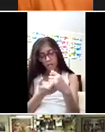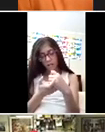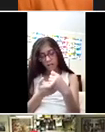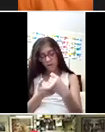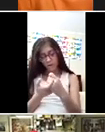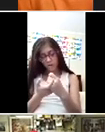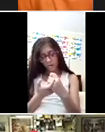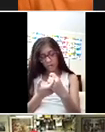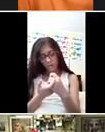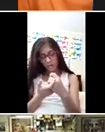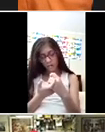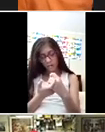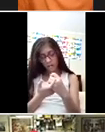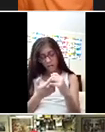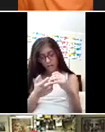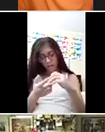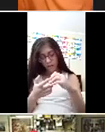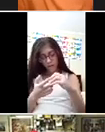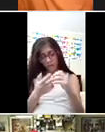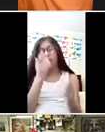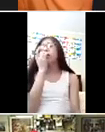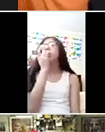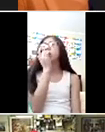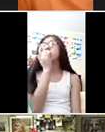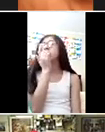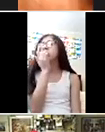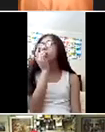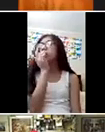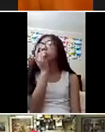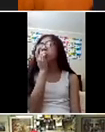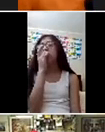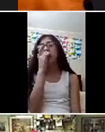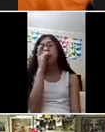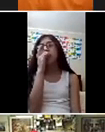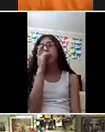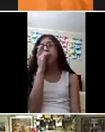Baptized. Oh, baptized, yeah. Pray, yeah. Mm.